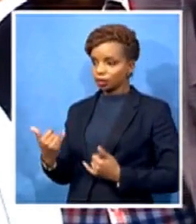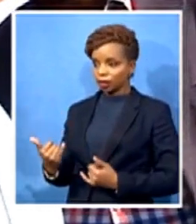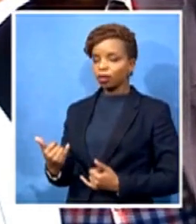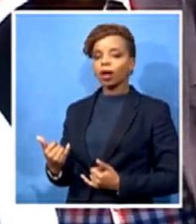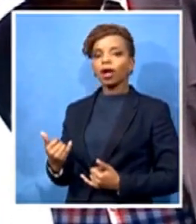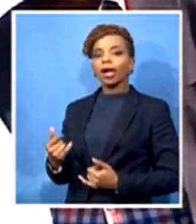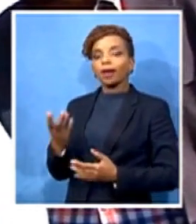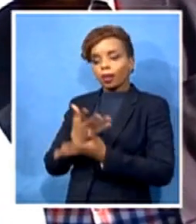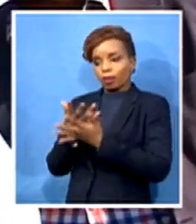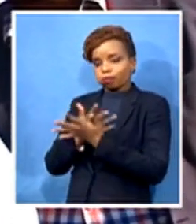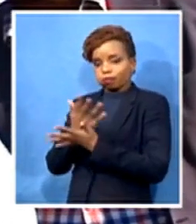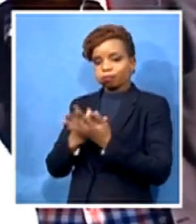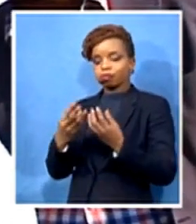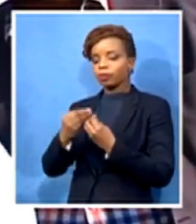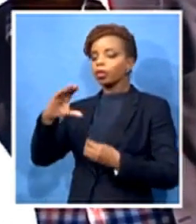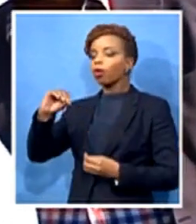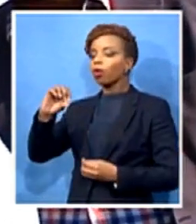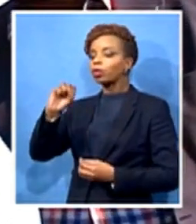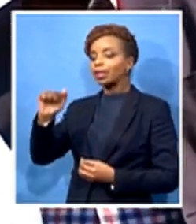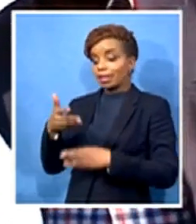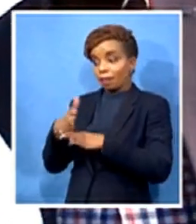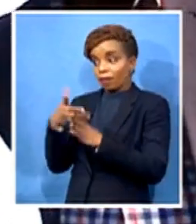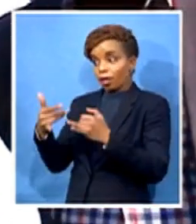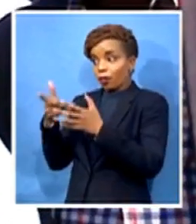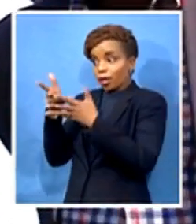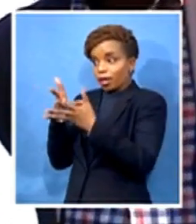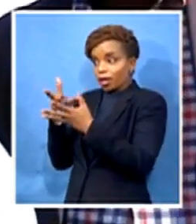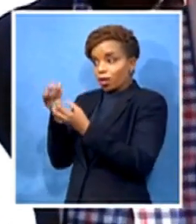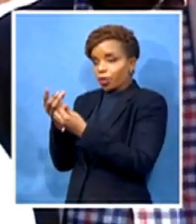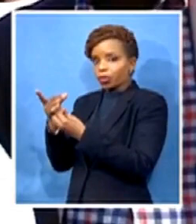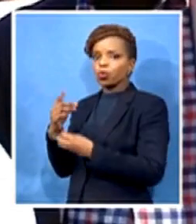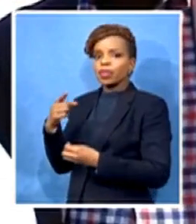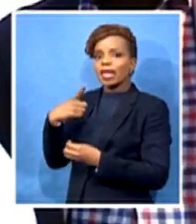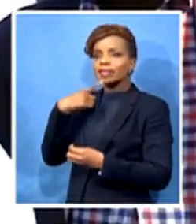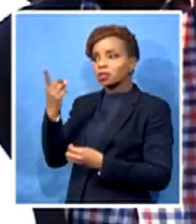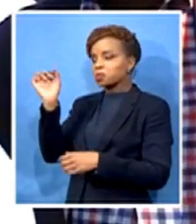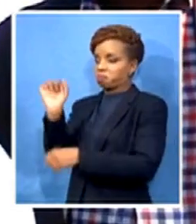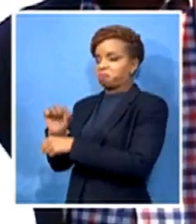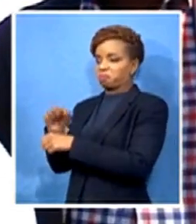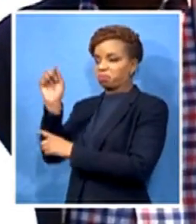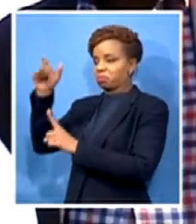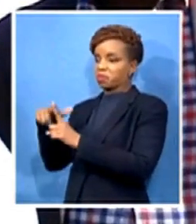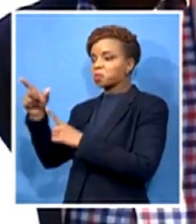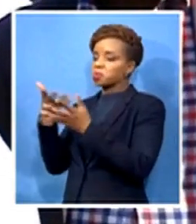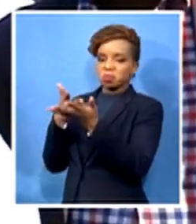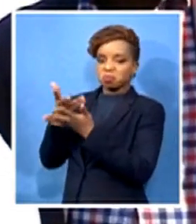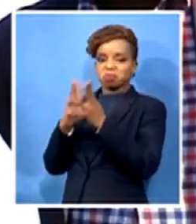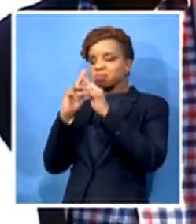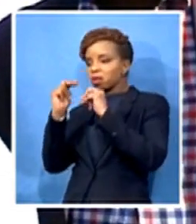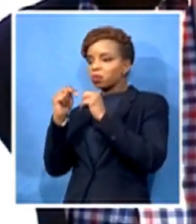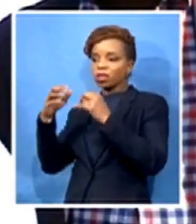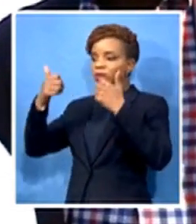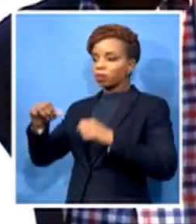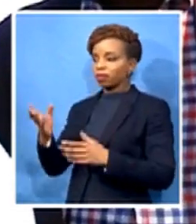They've labelled you as being arrogant and not being in a position to negotiate with them or being unwilling. Can you just please help us with that as